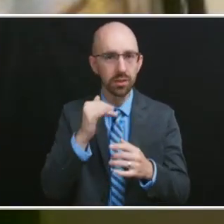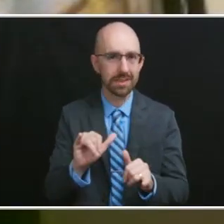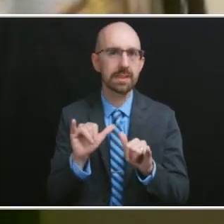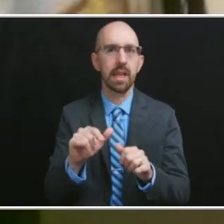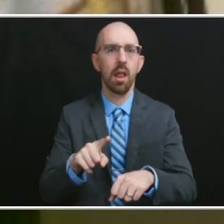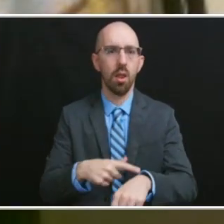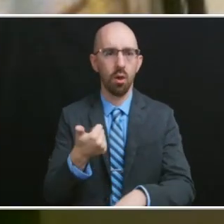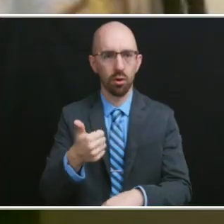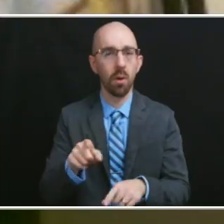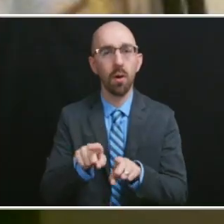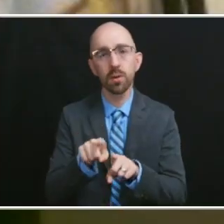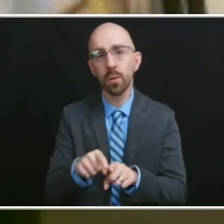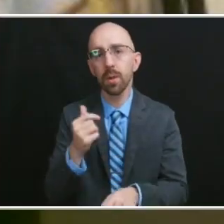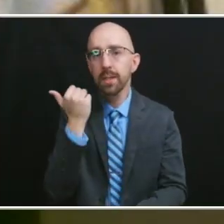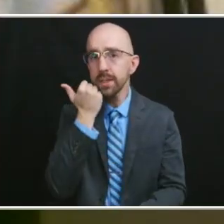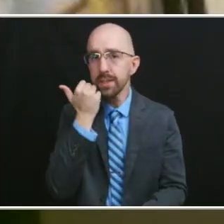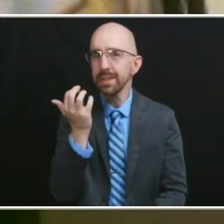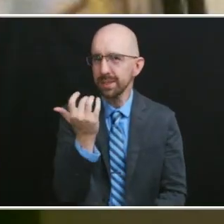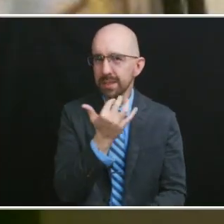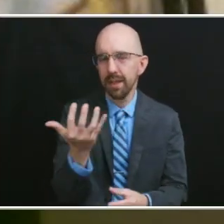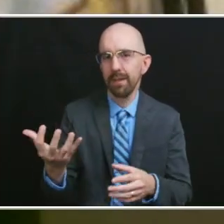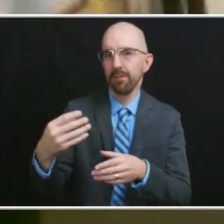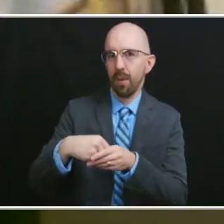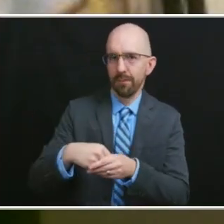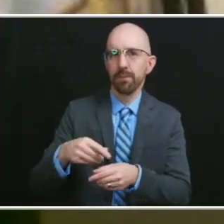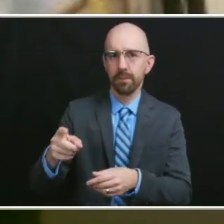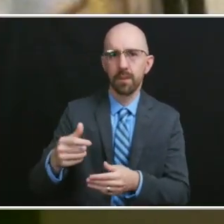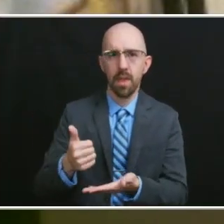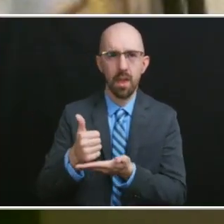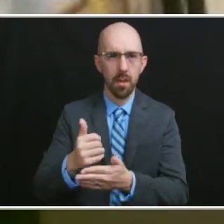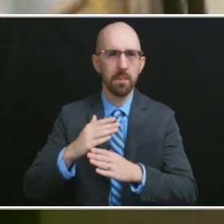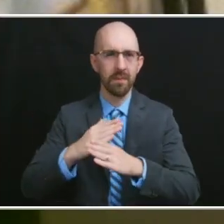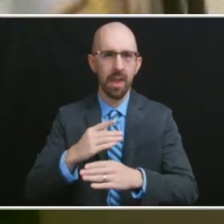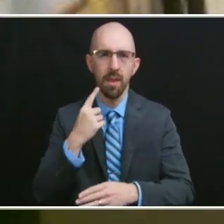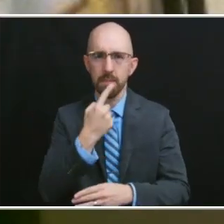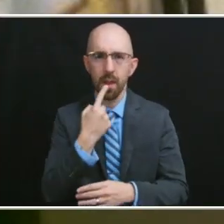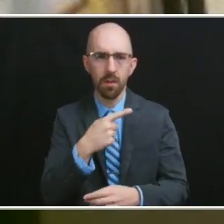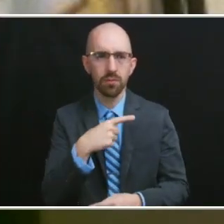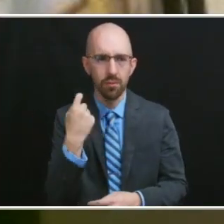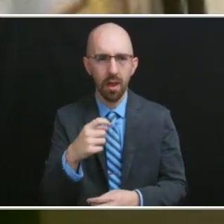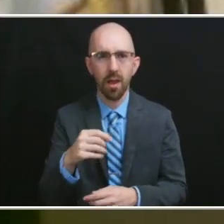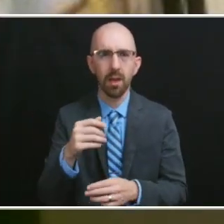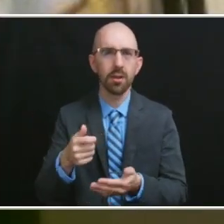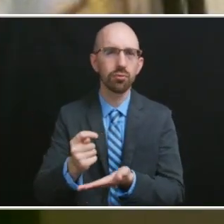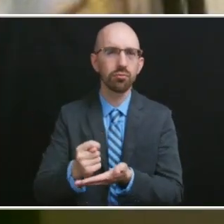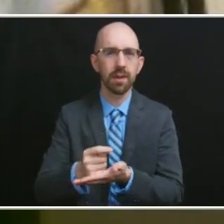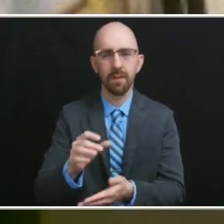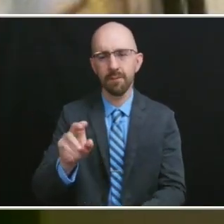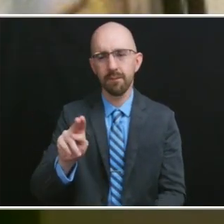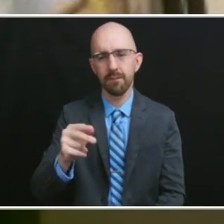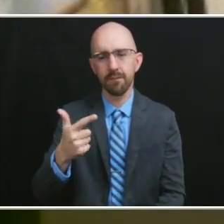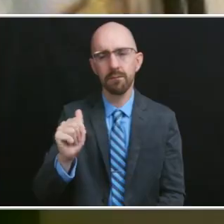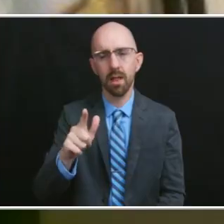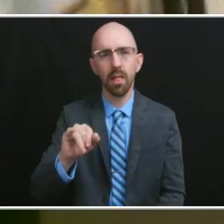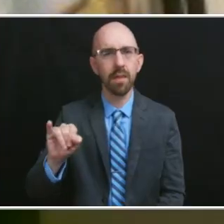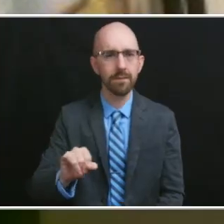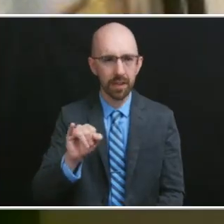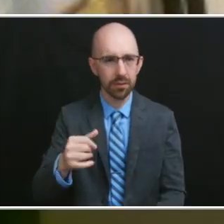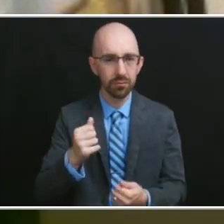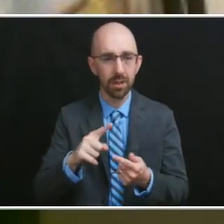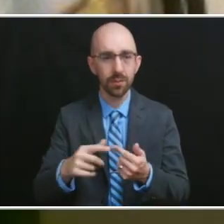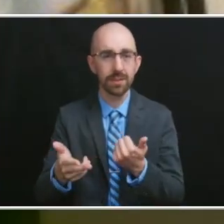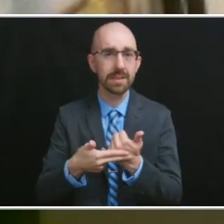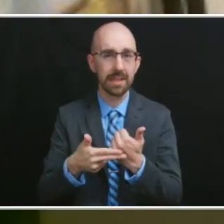patient's dentist, as they do help patients combat dry mouth, treat fungal infections of the mouth, and generally save as many teeth